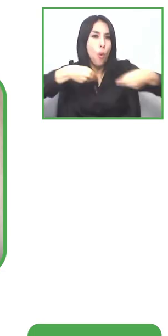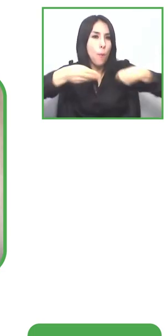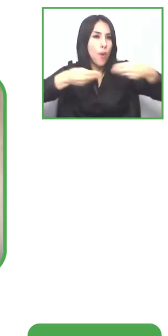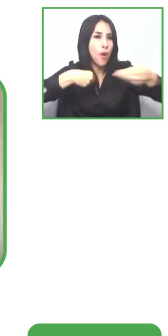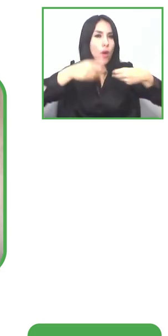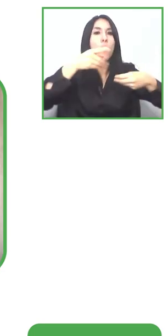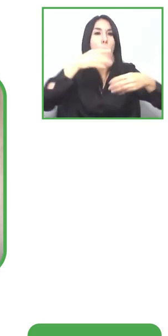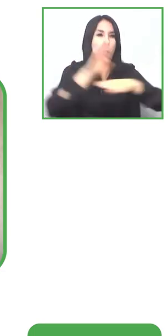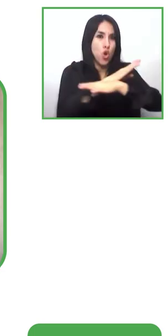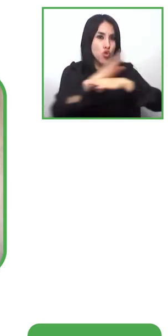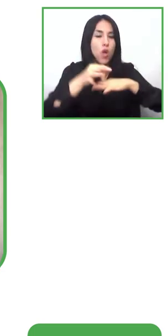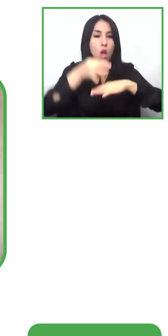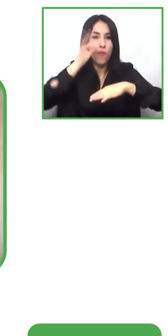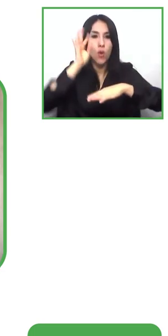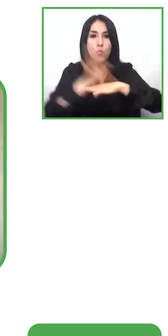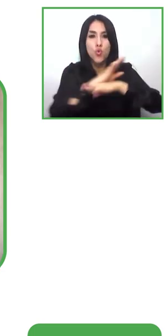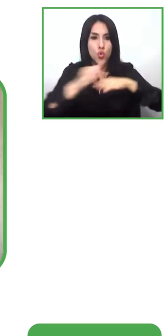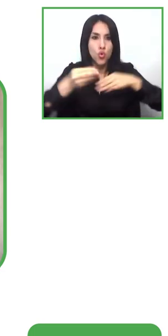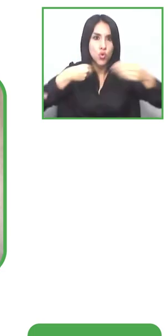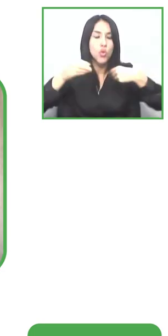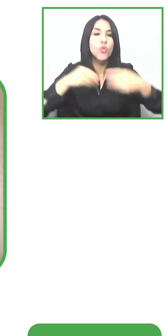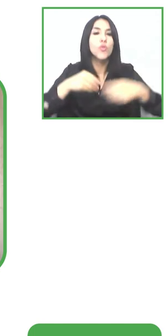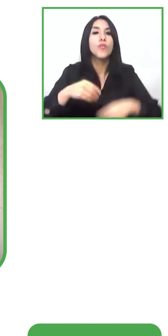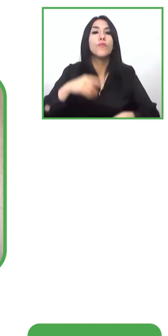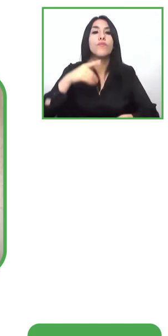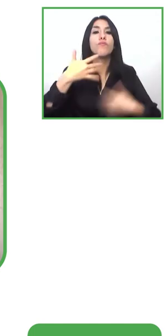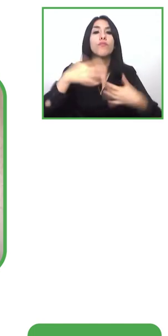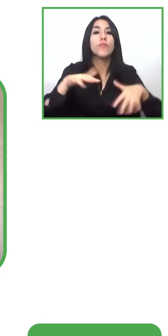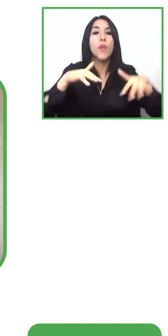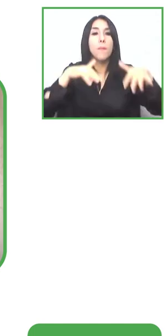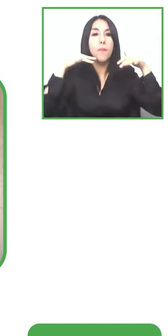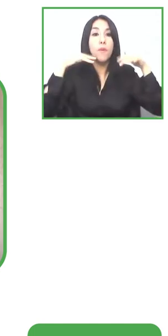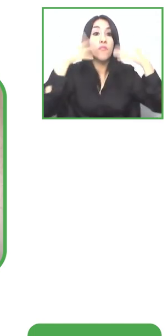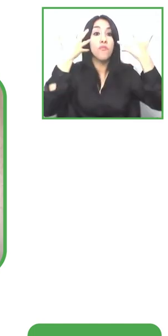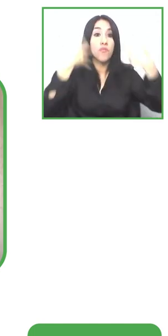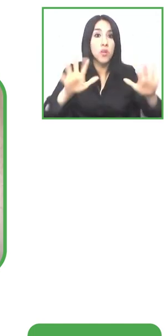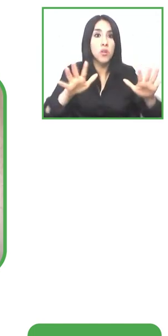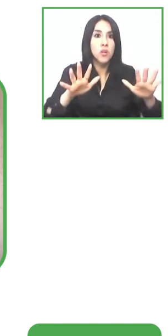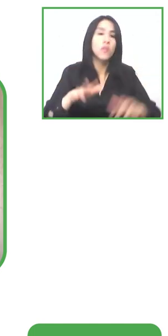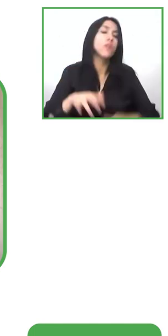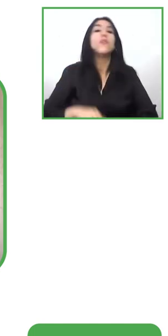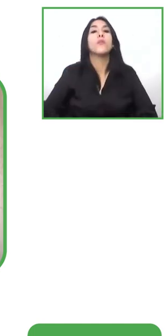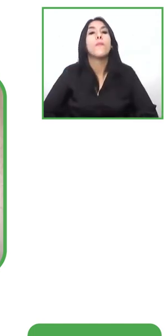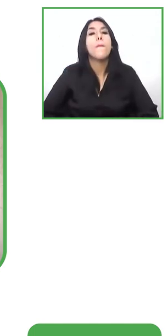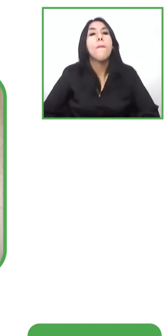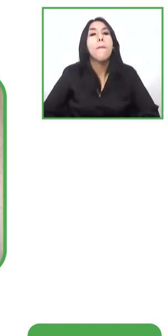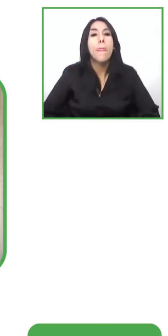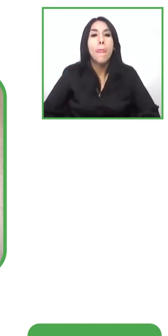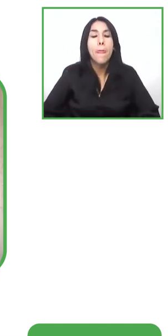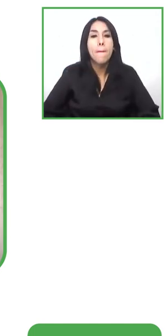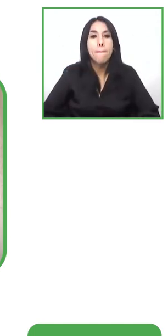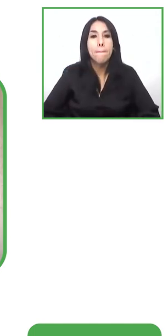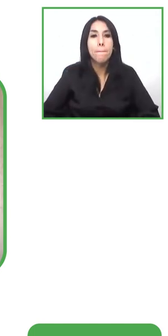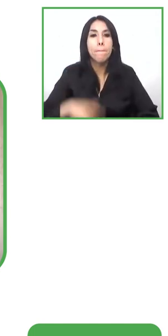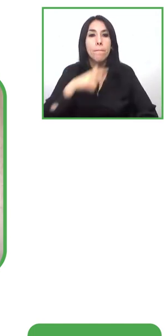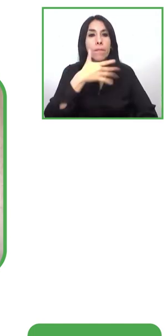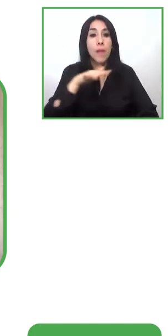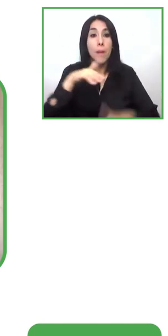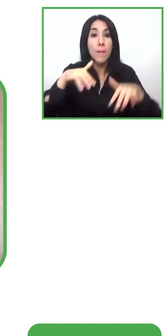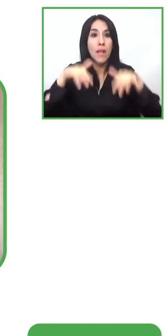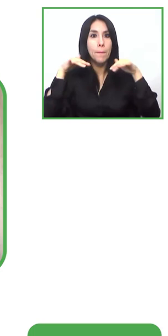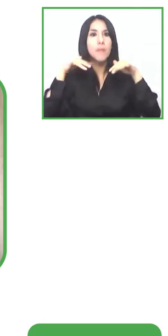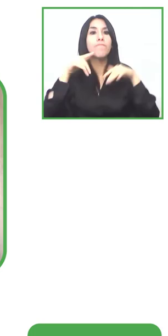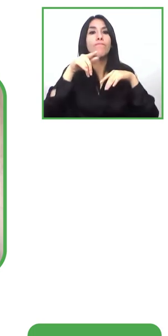in evenings, and we would often go and set up a table at these events, and we would do a pop-up. So for the